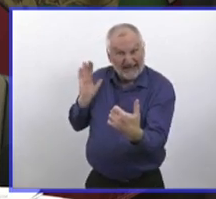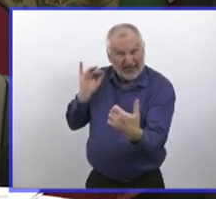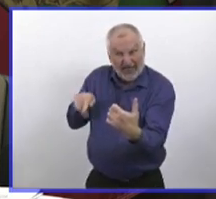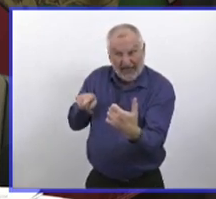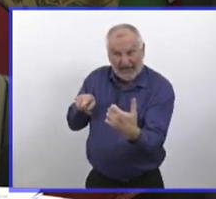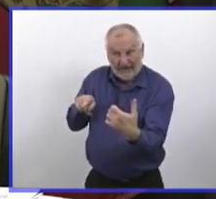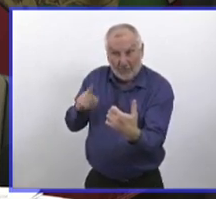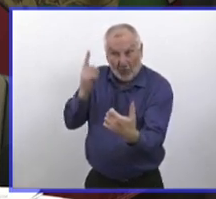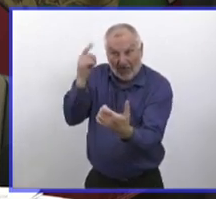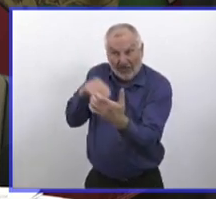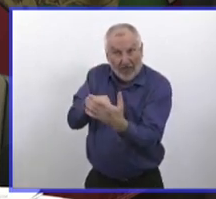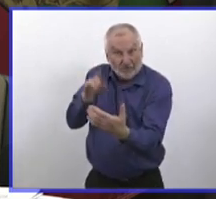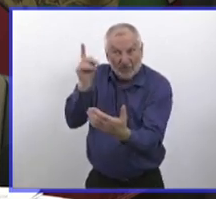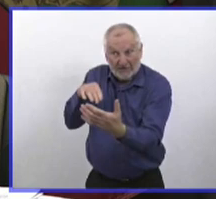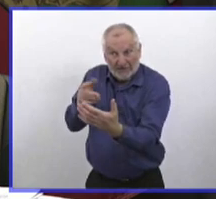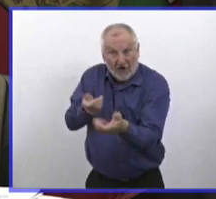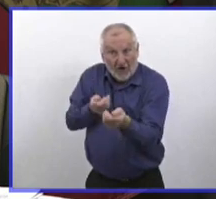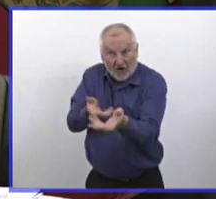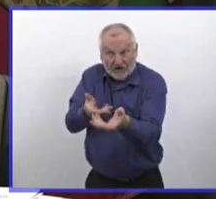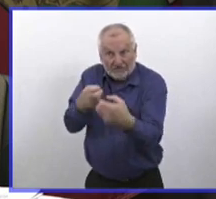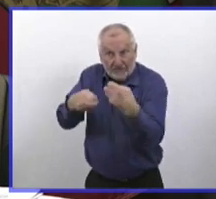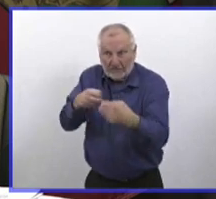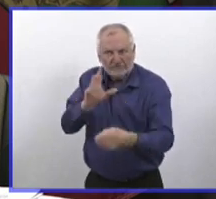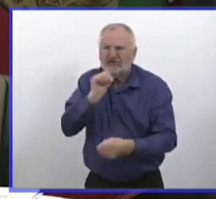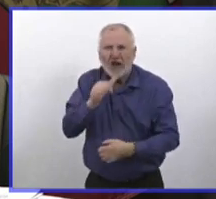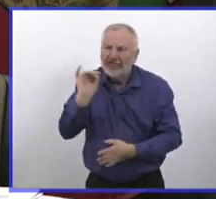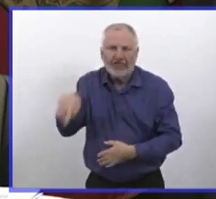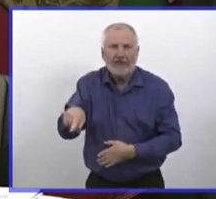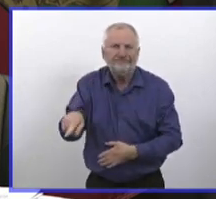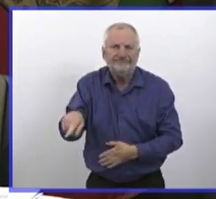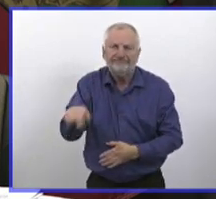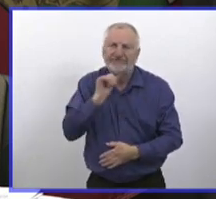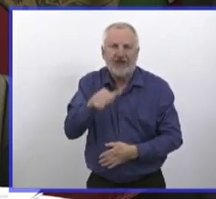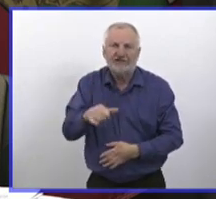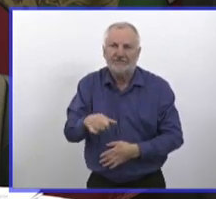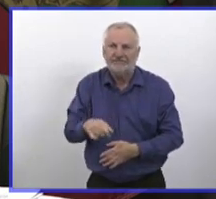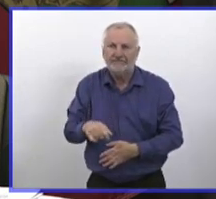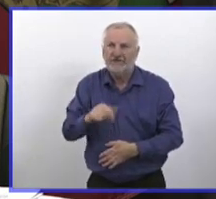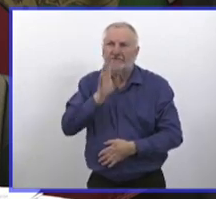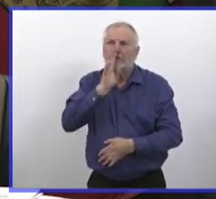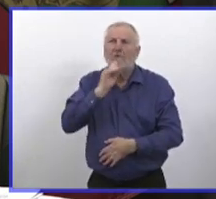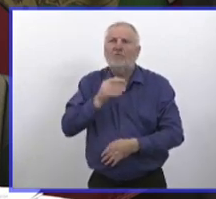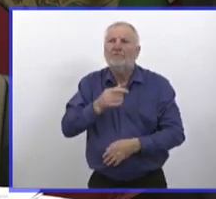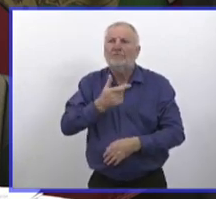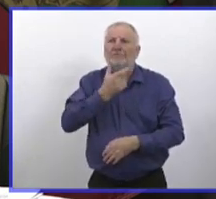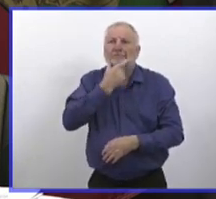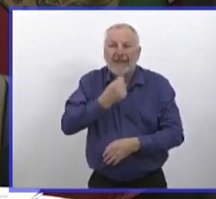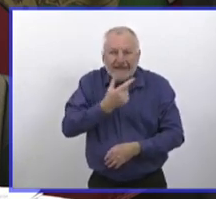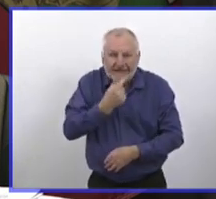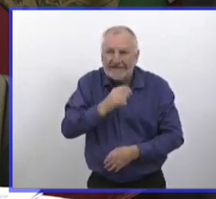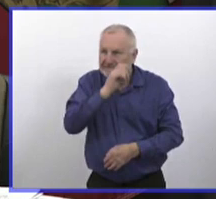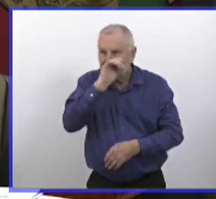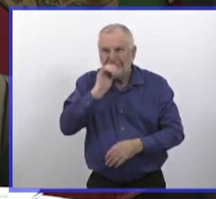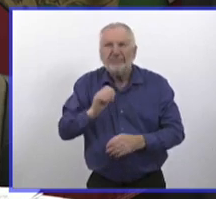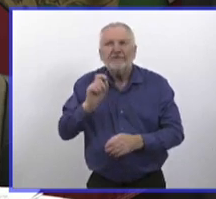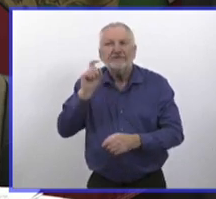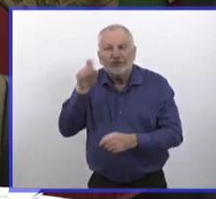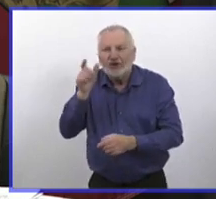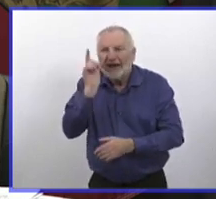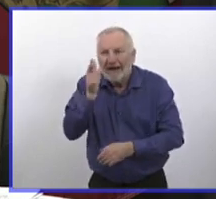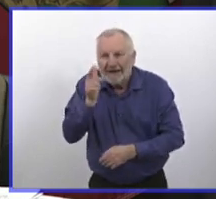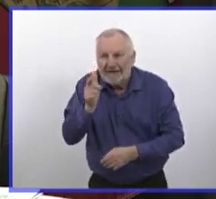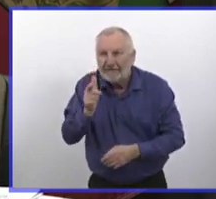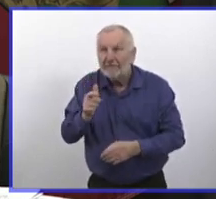calls coming in. It had to do with a maintenance that was scheduled for after hours that happened to occur during hours. That's been addressed, and we will avoid that